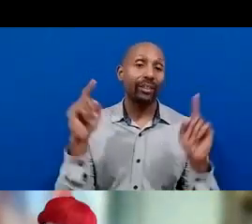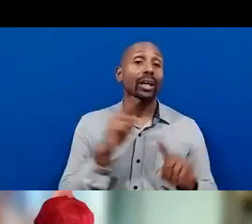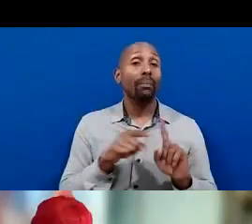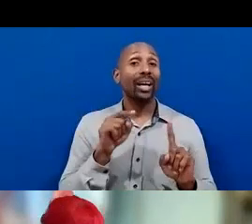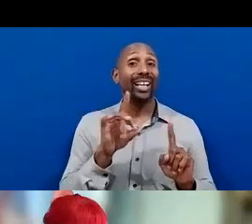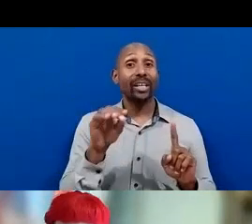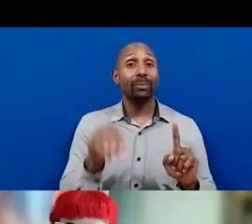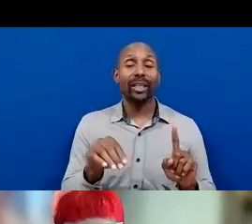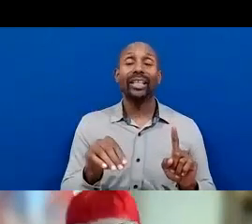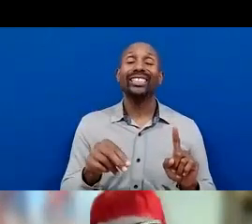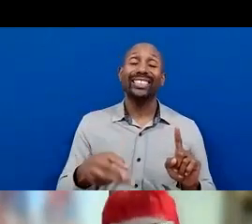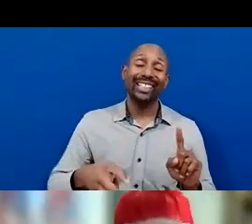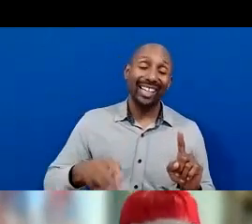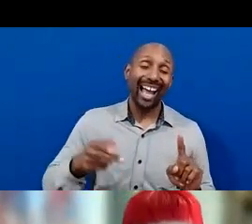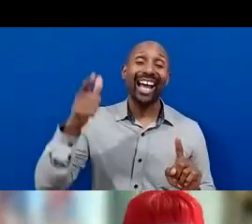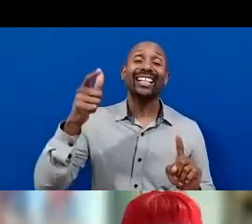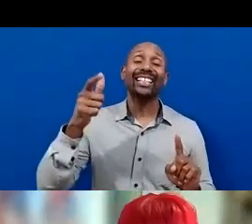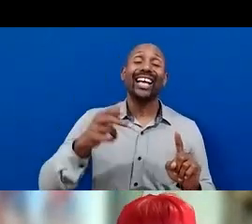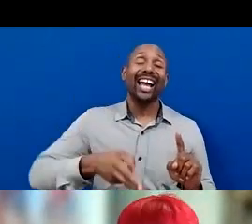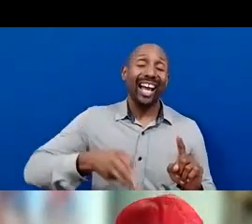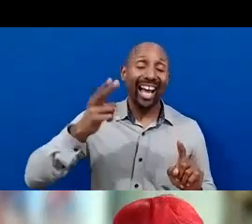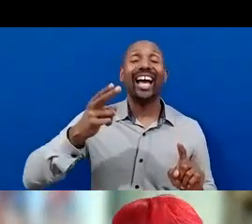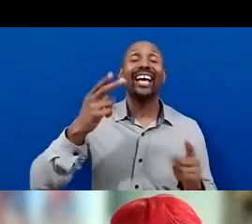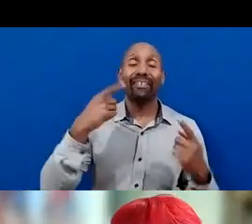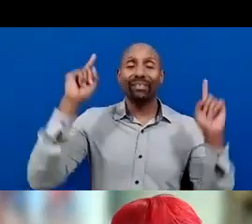usually 50 to 60% effective.